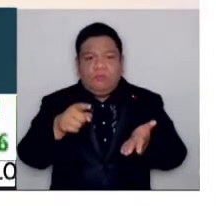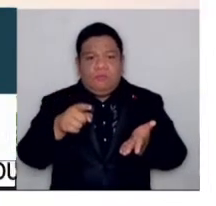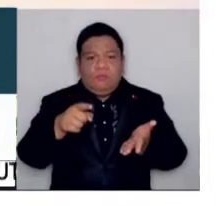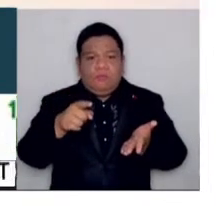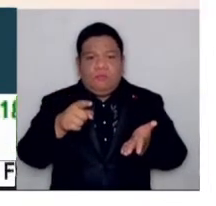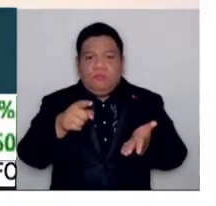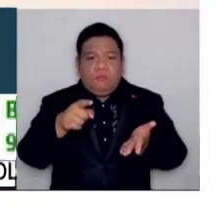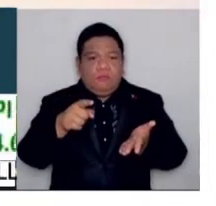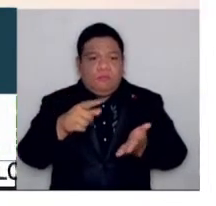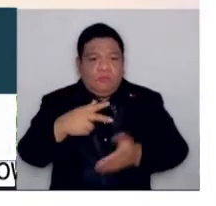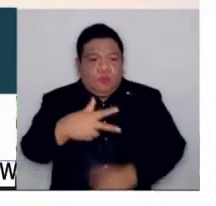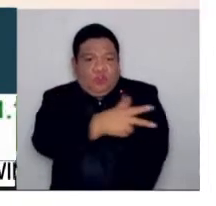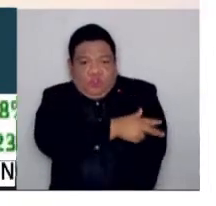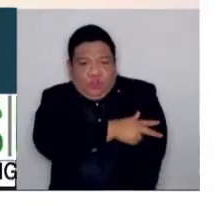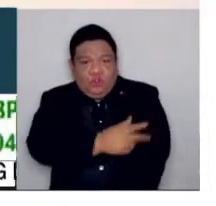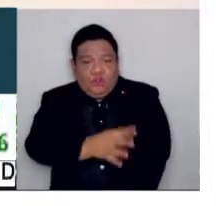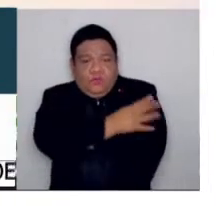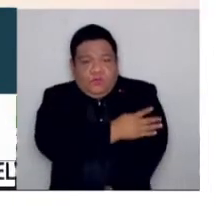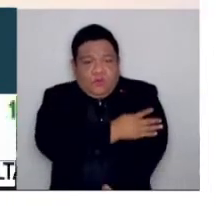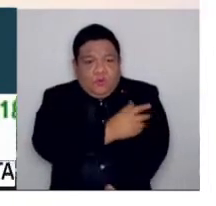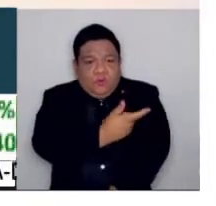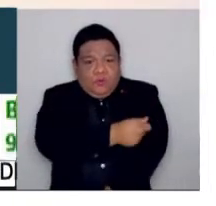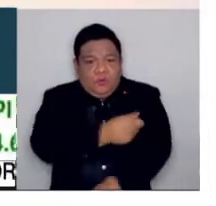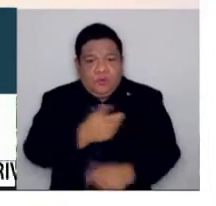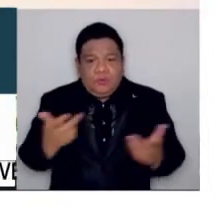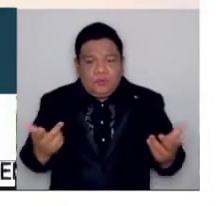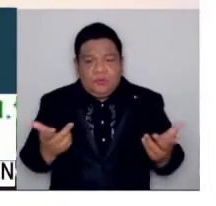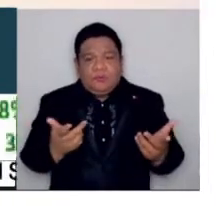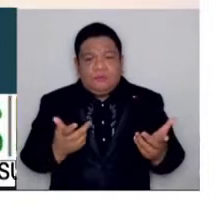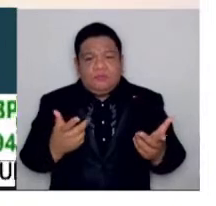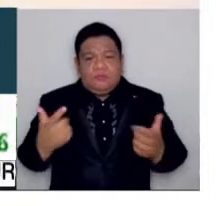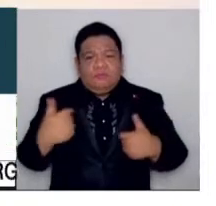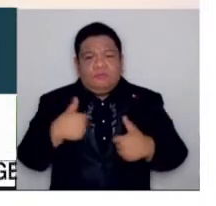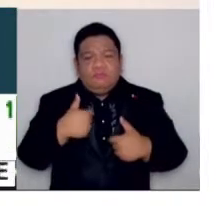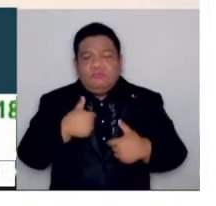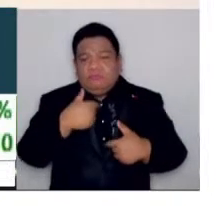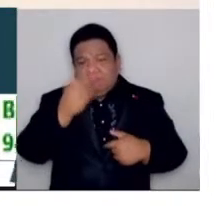for these third doses and for these booster shots, no? And I was actually